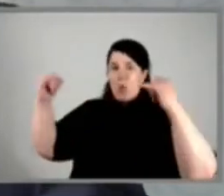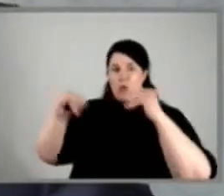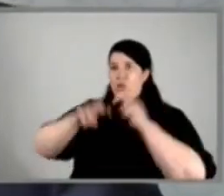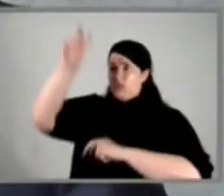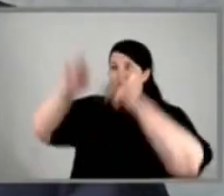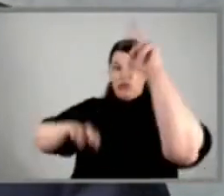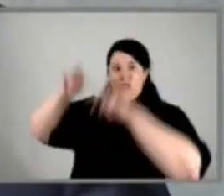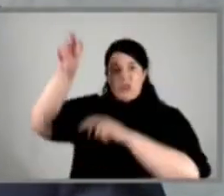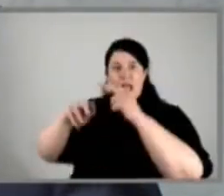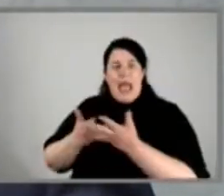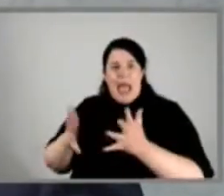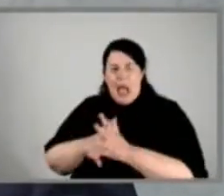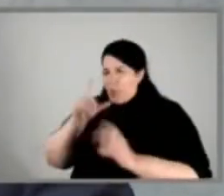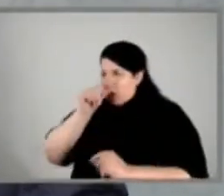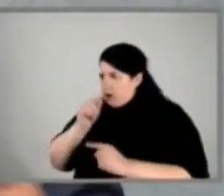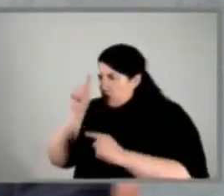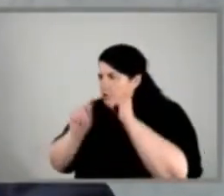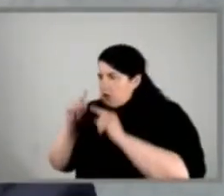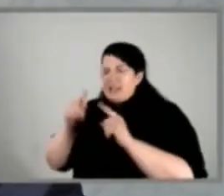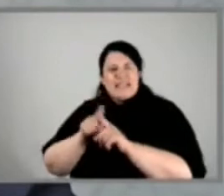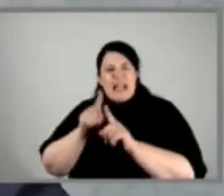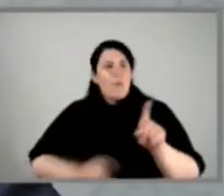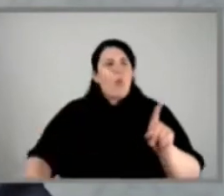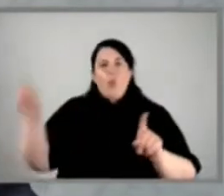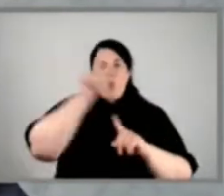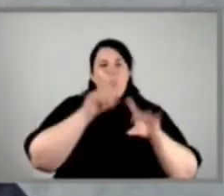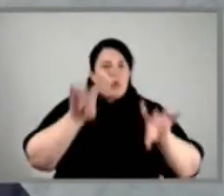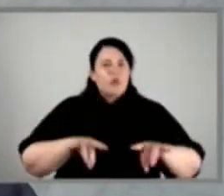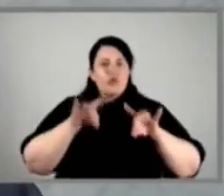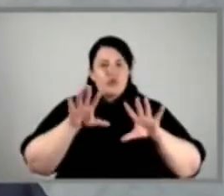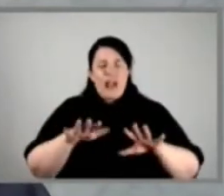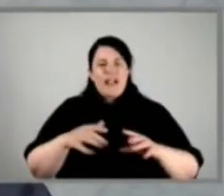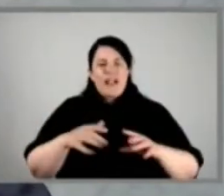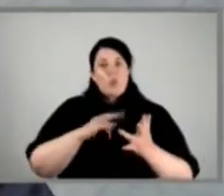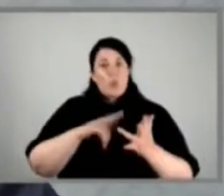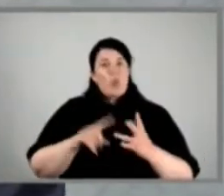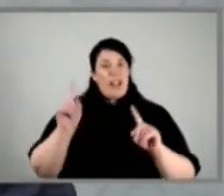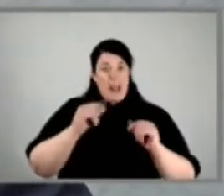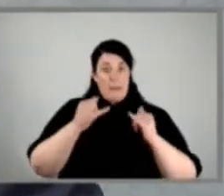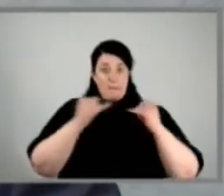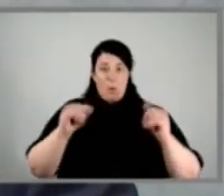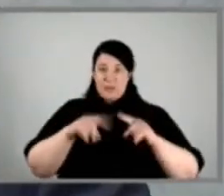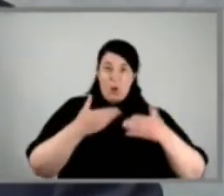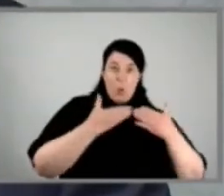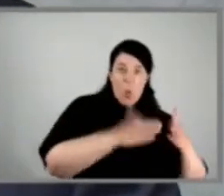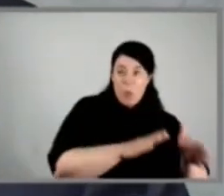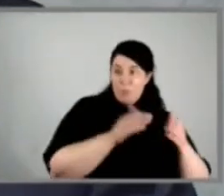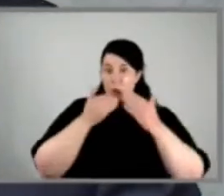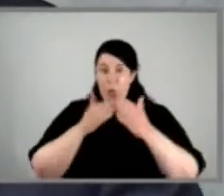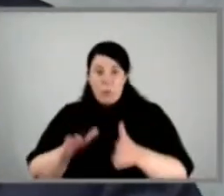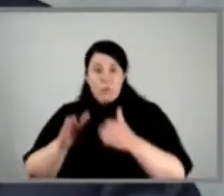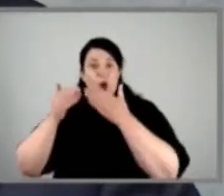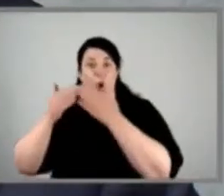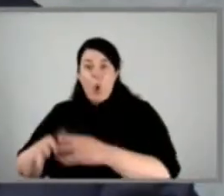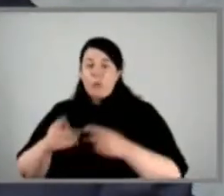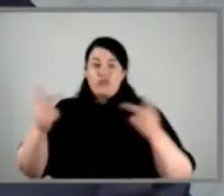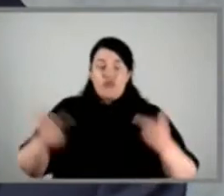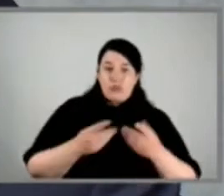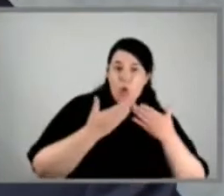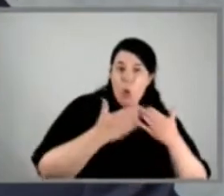it very, very well. But as we go to a more mobile society and a fully active economy, they need